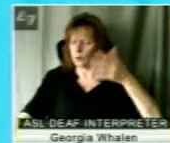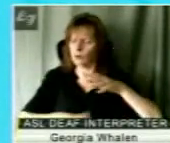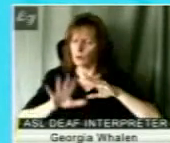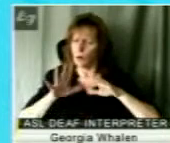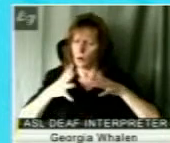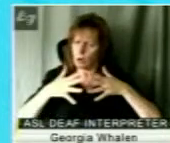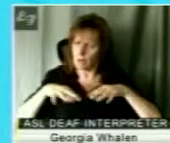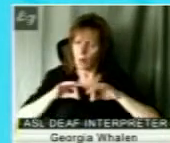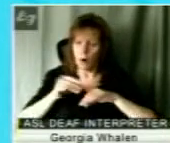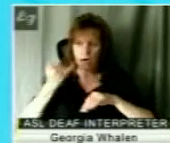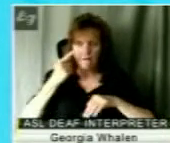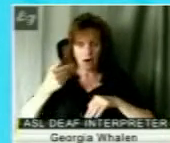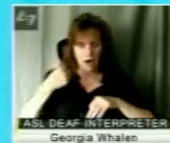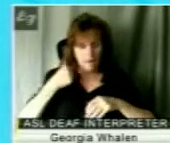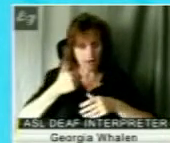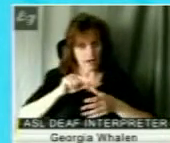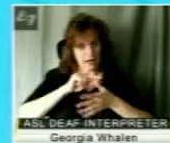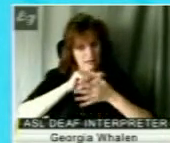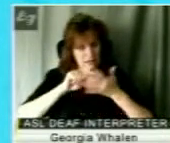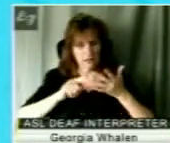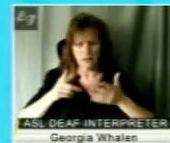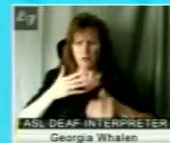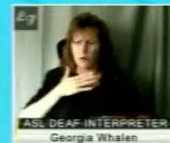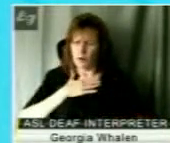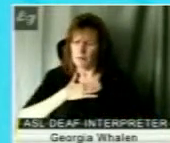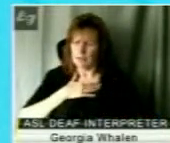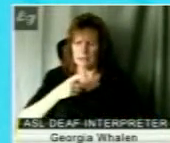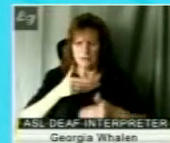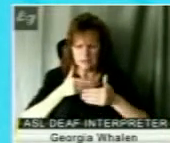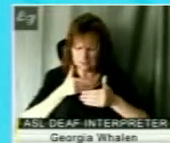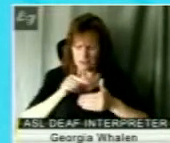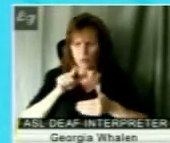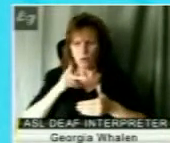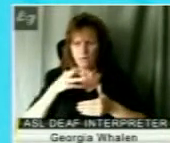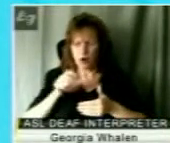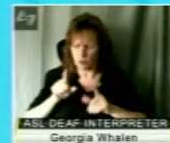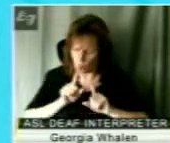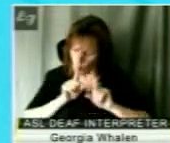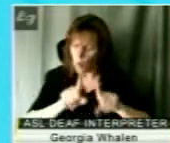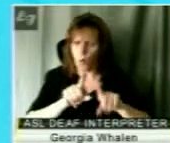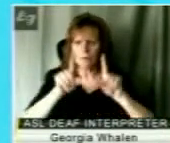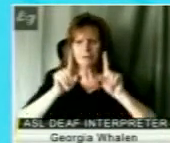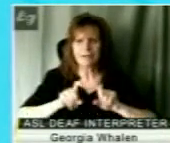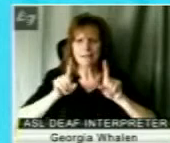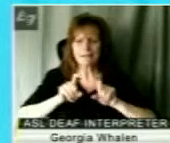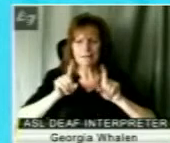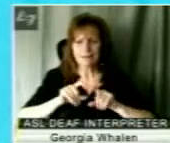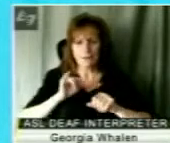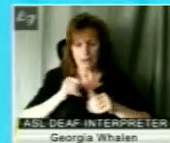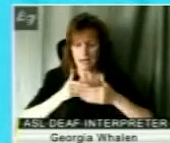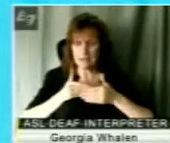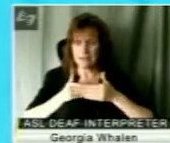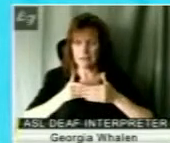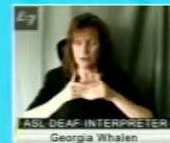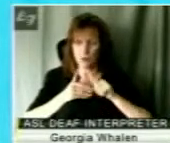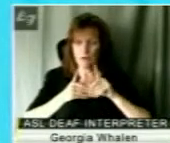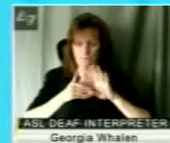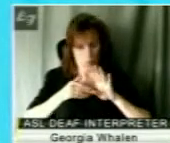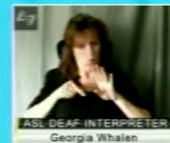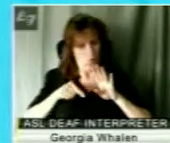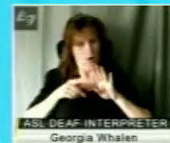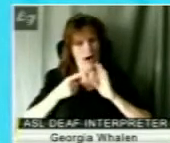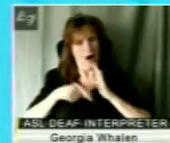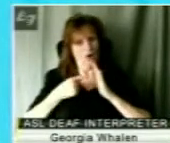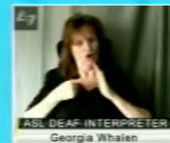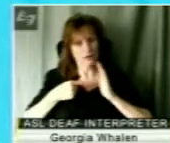hours, because we know that group are the group that are most likely to spread COVID-19 along with